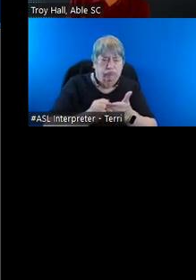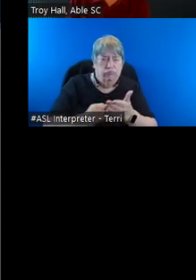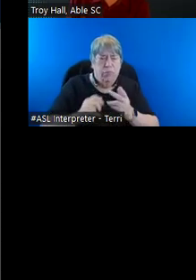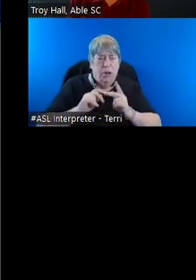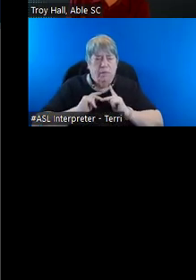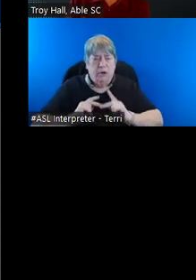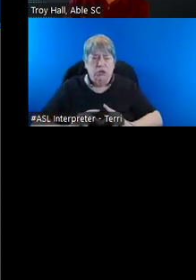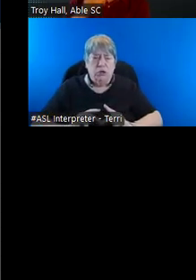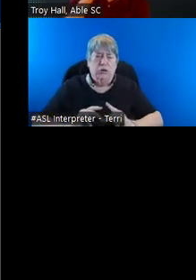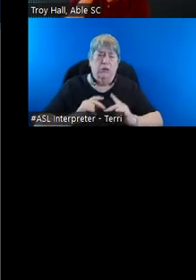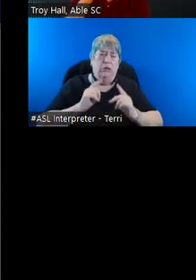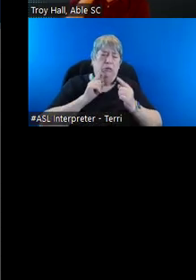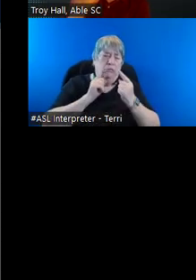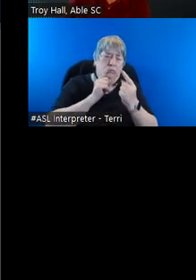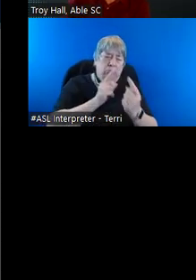summer programs.